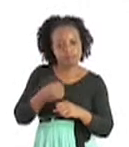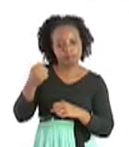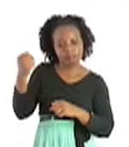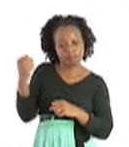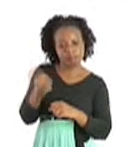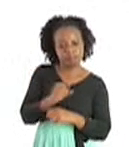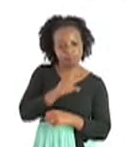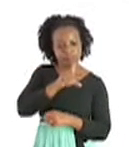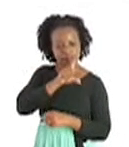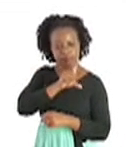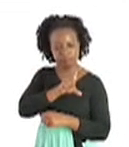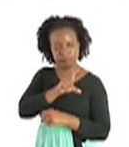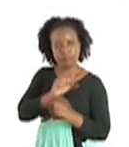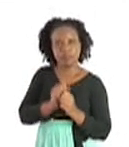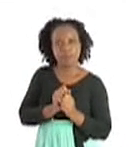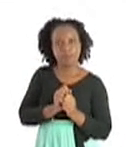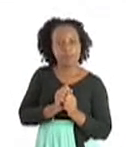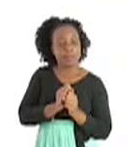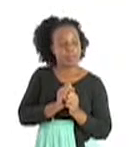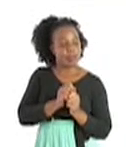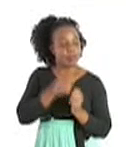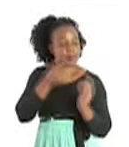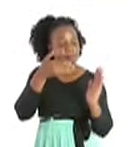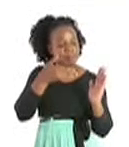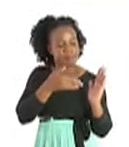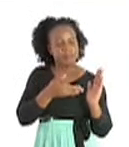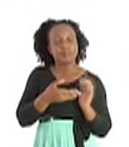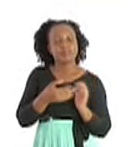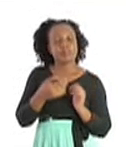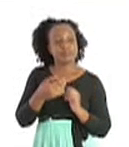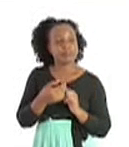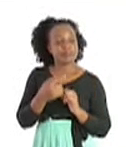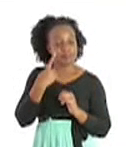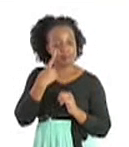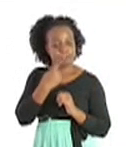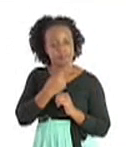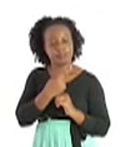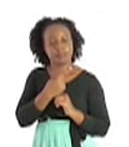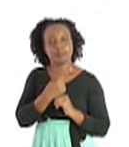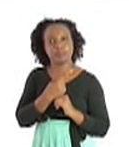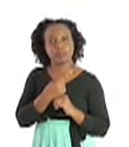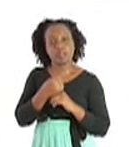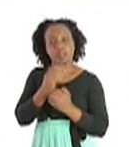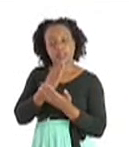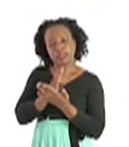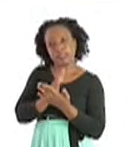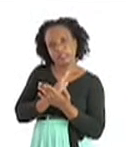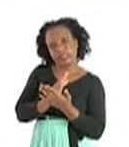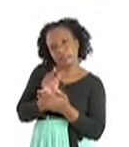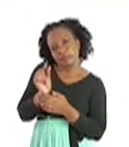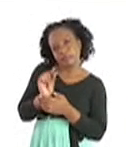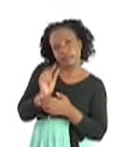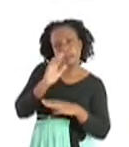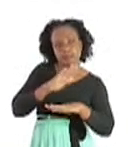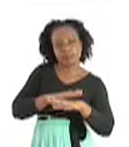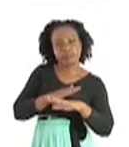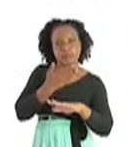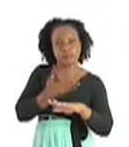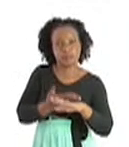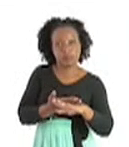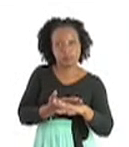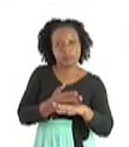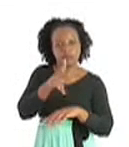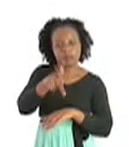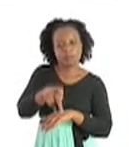the chalkboard, you can see that I have written few examples of the proper nouns.